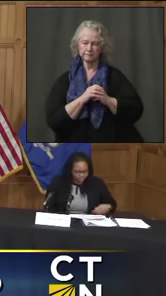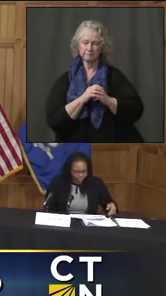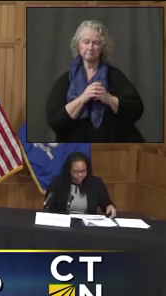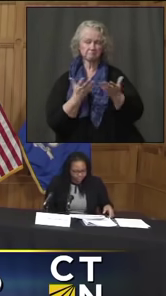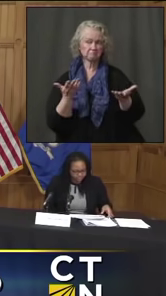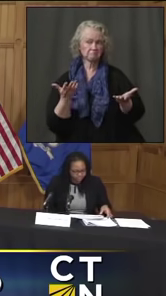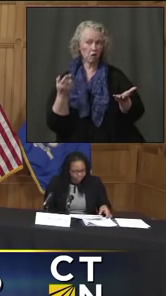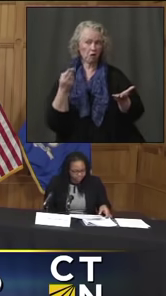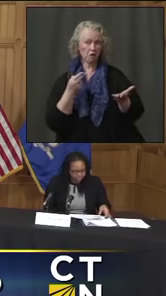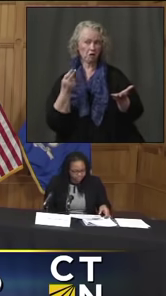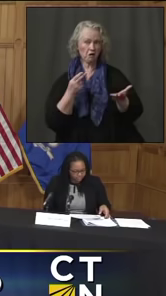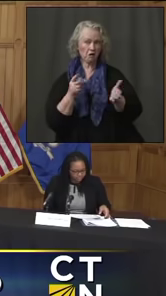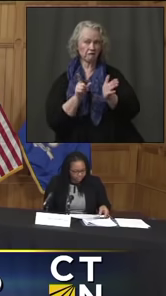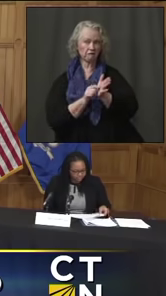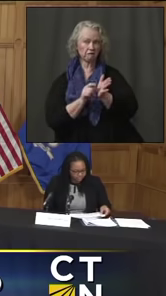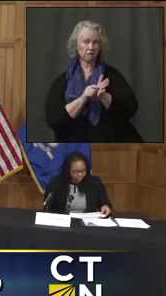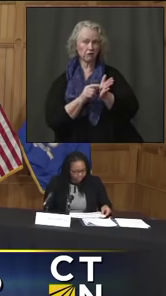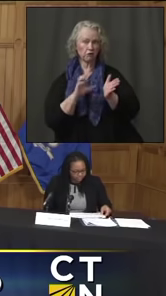Hartford Current.